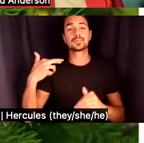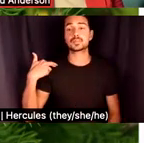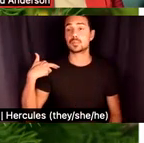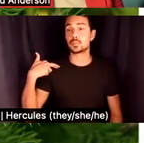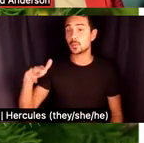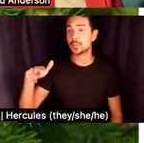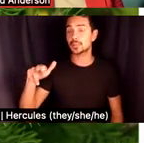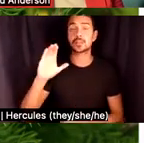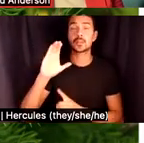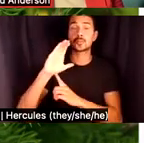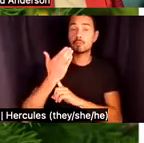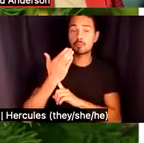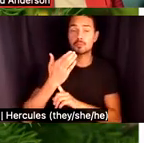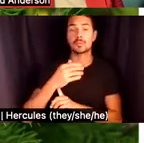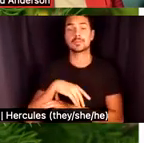religions, as well as